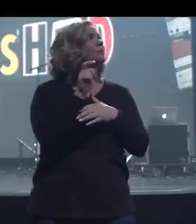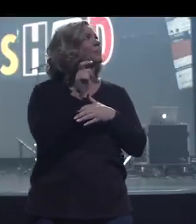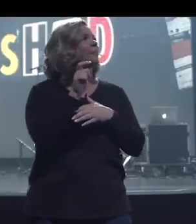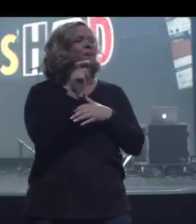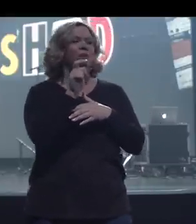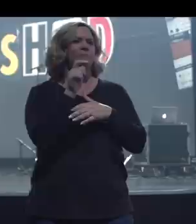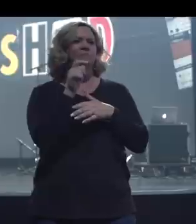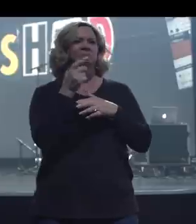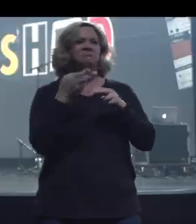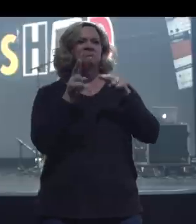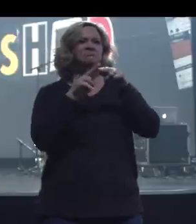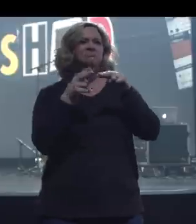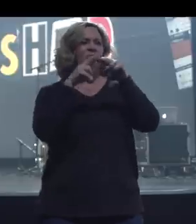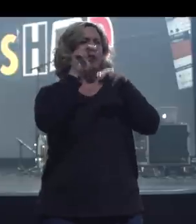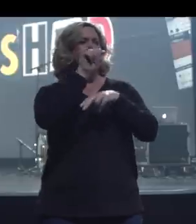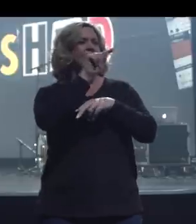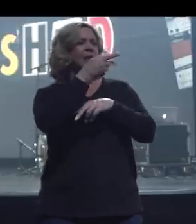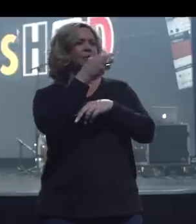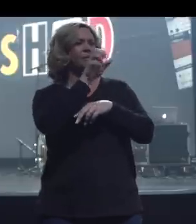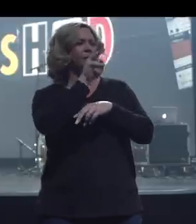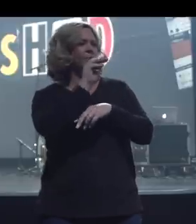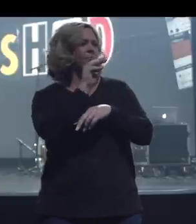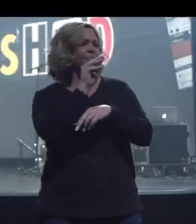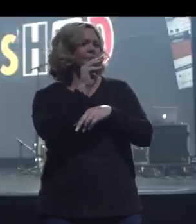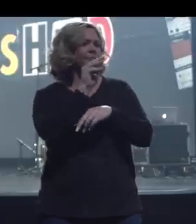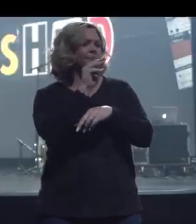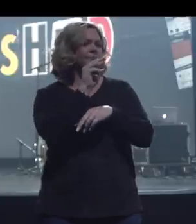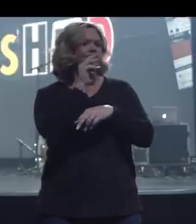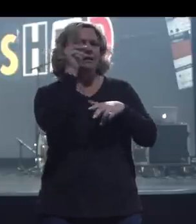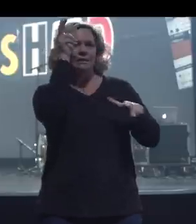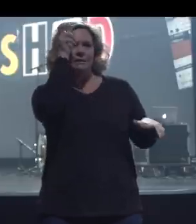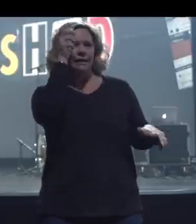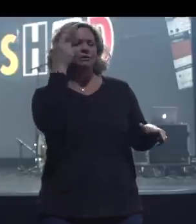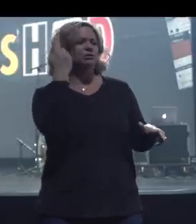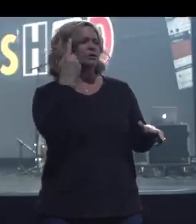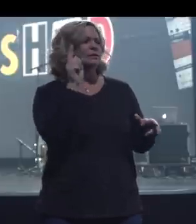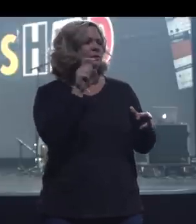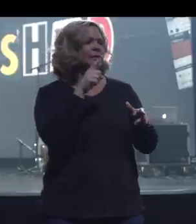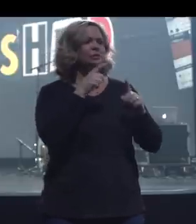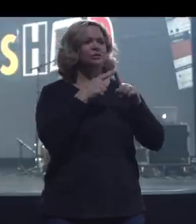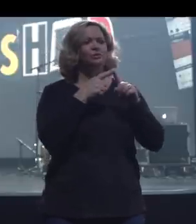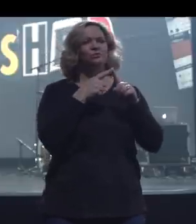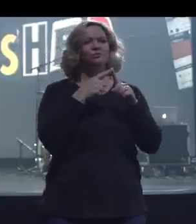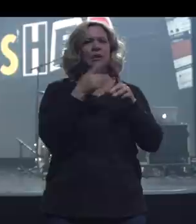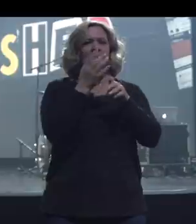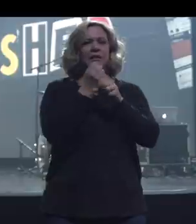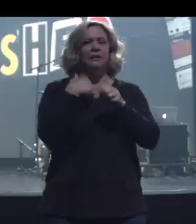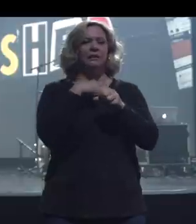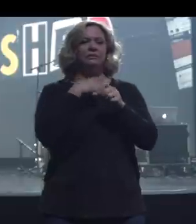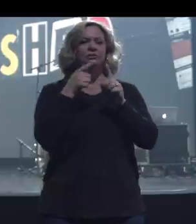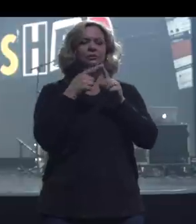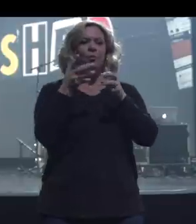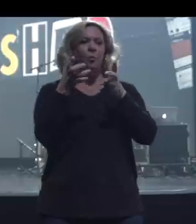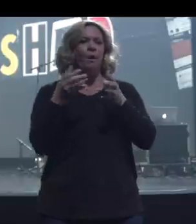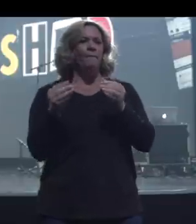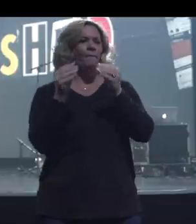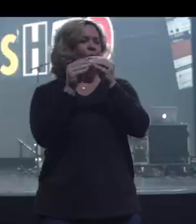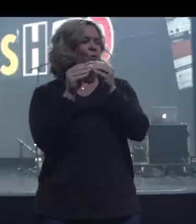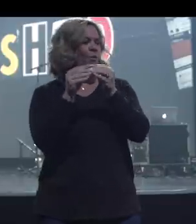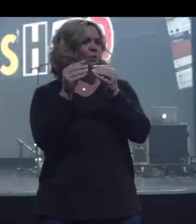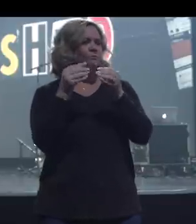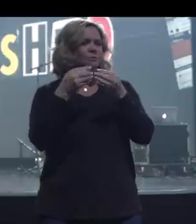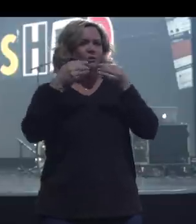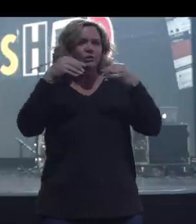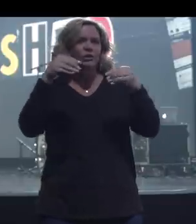boost atheism way up. He just needed to boost our shopping. What if that's the plan to pull you away from everything